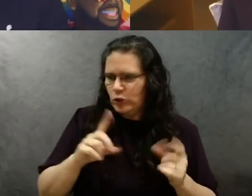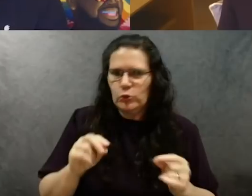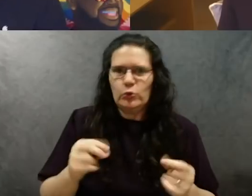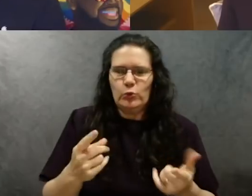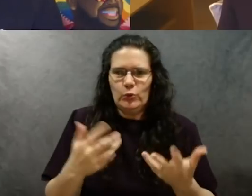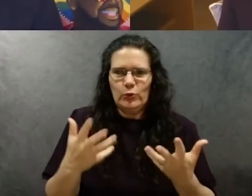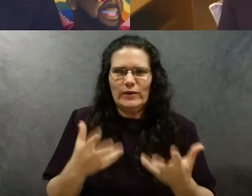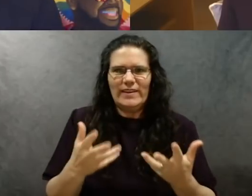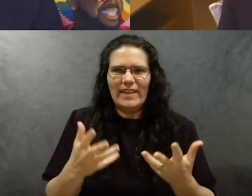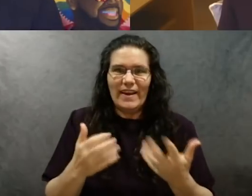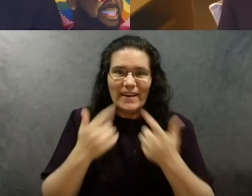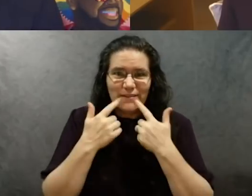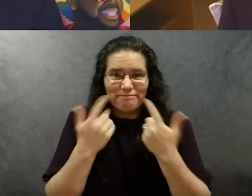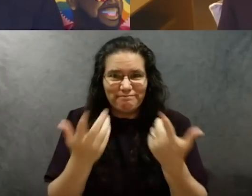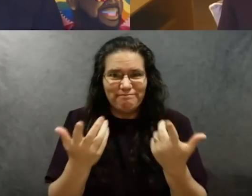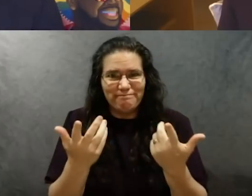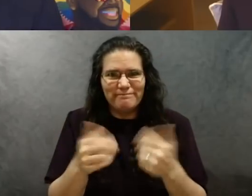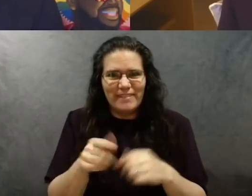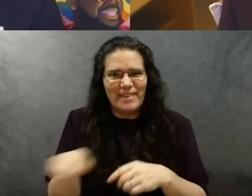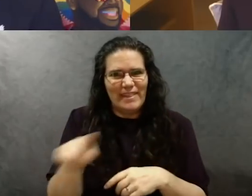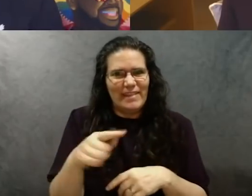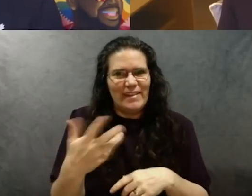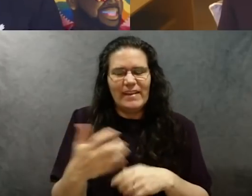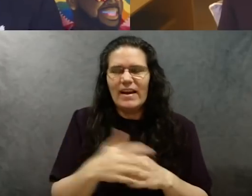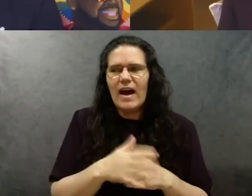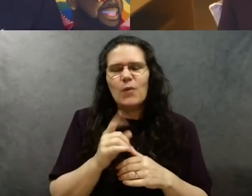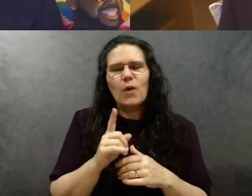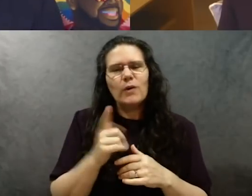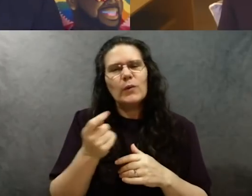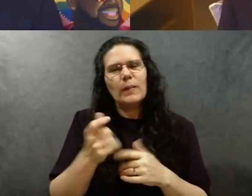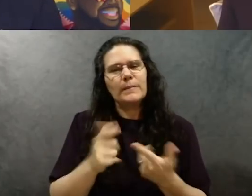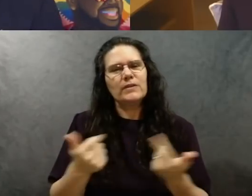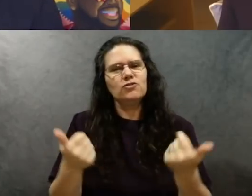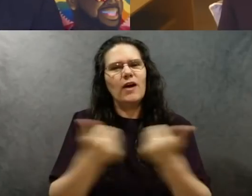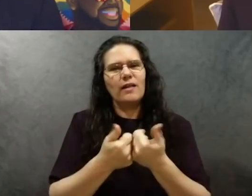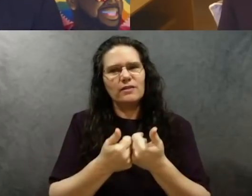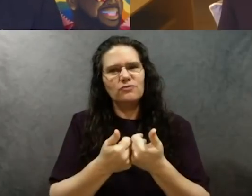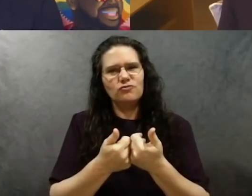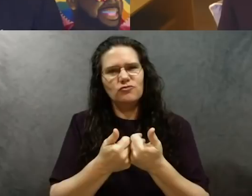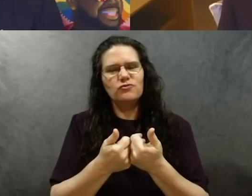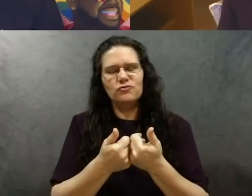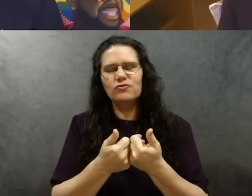know, and I want to challenge people into